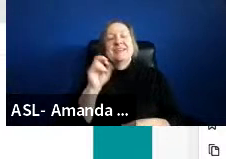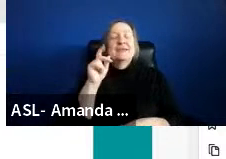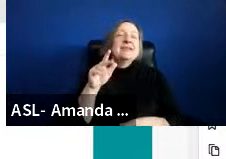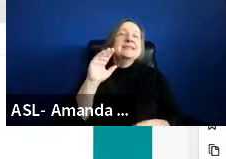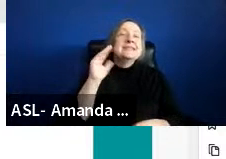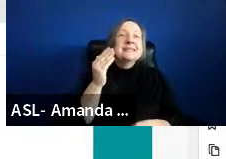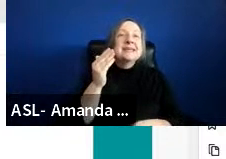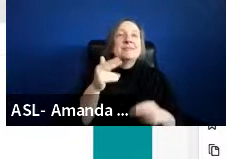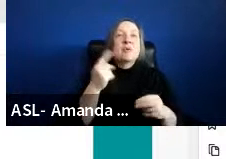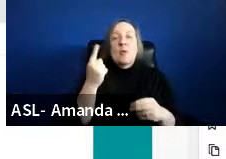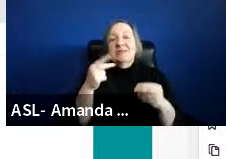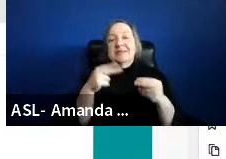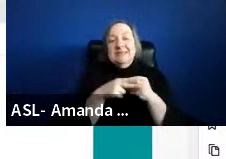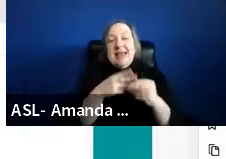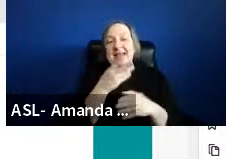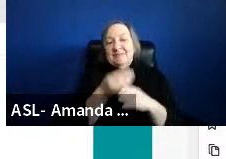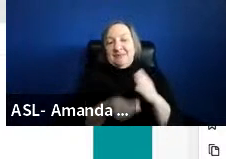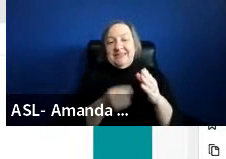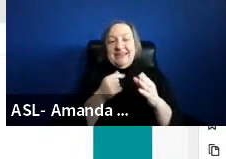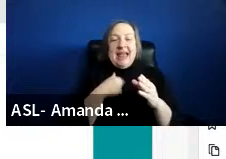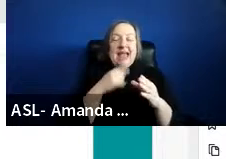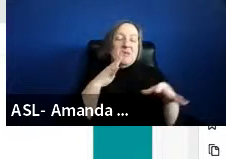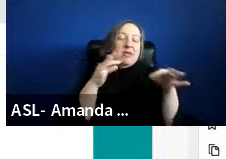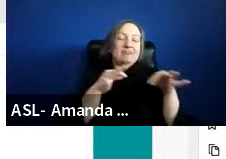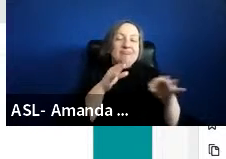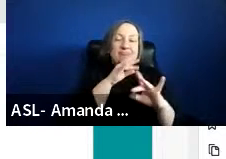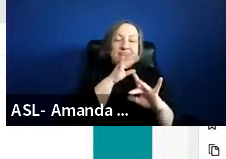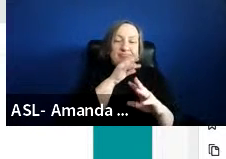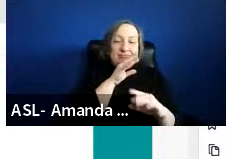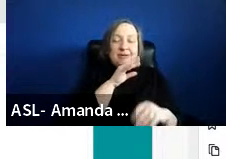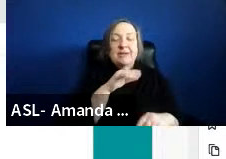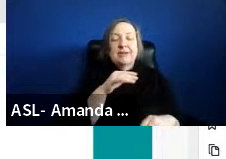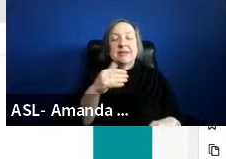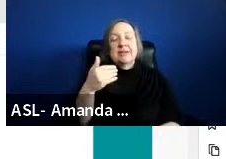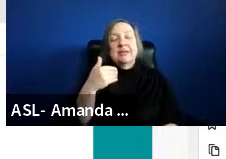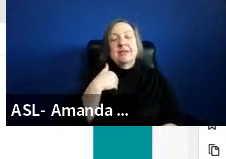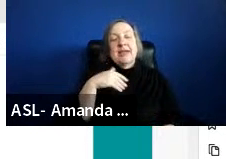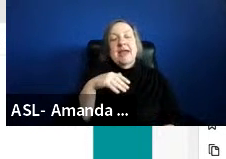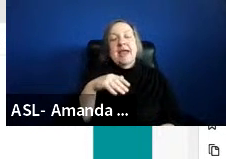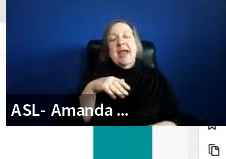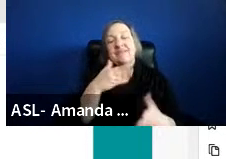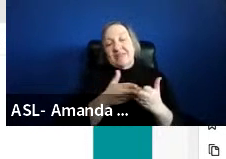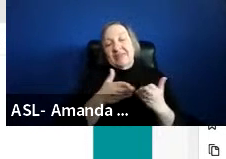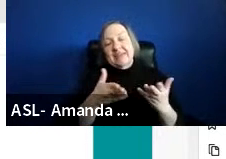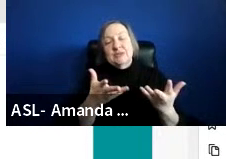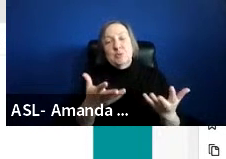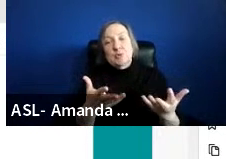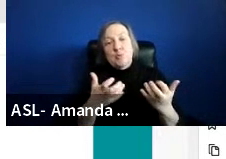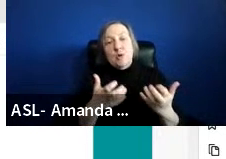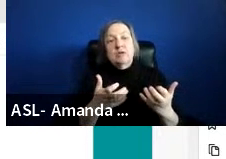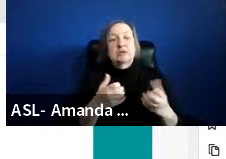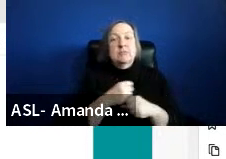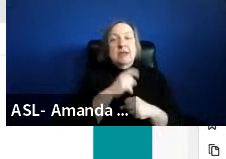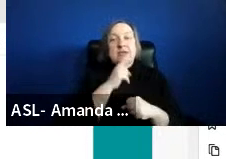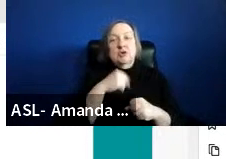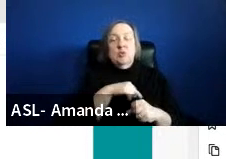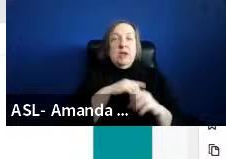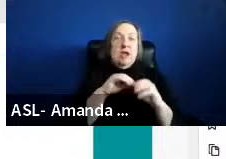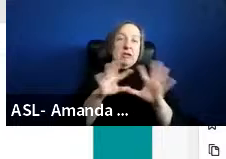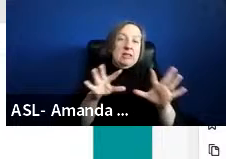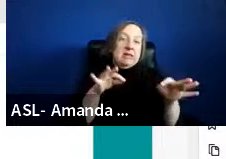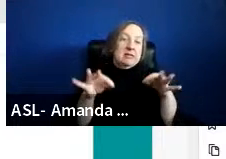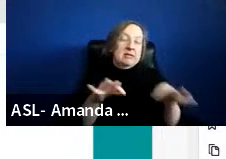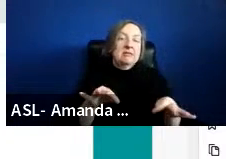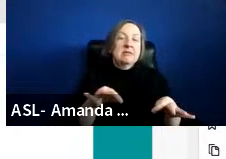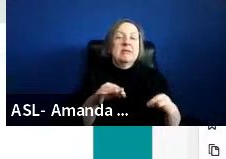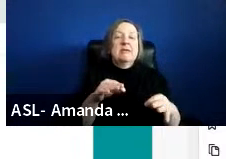It looks like there is a slide missing, so I'll just verbally say it. There are caveats that we want to make sure we articulate, and they're also